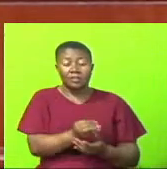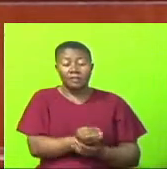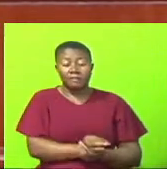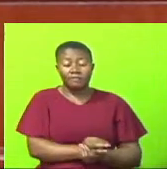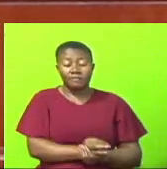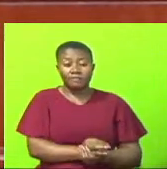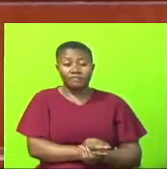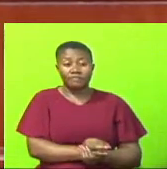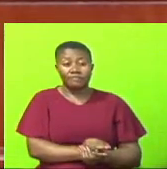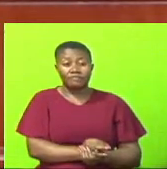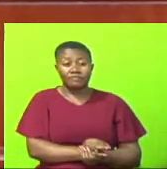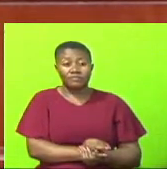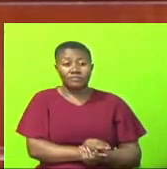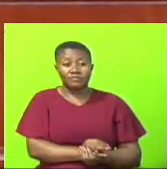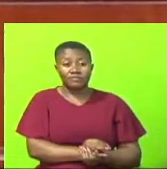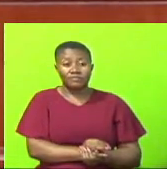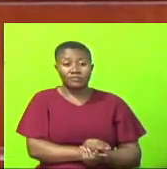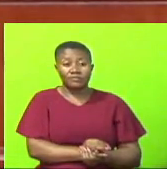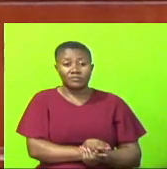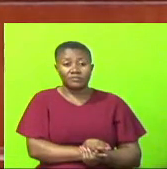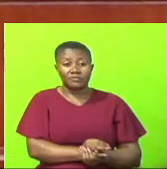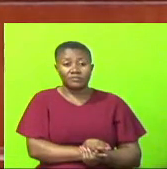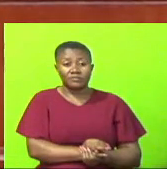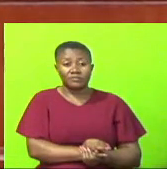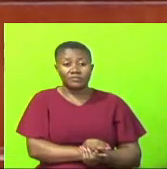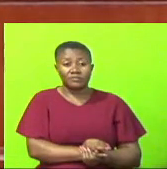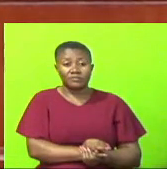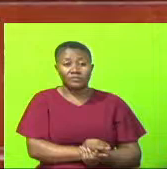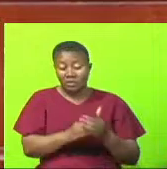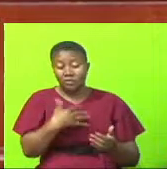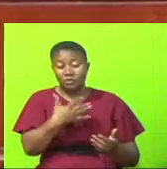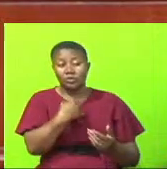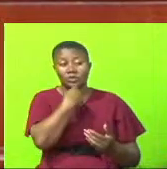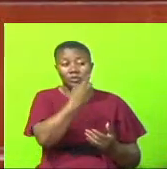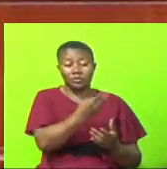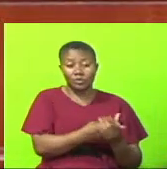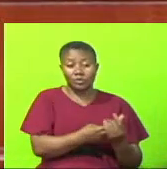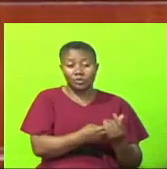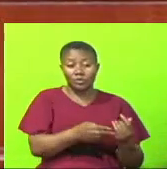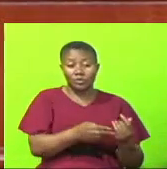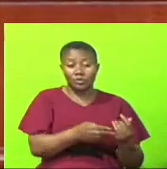drawn to this by the leaders that it is a serious matter.